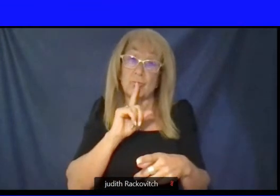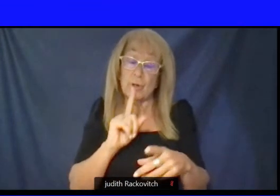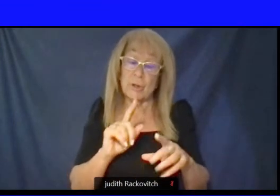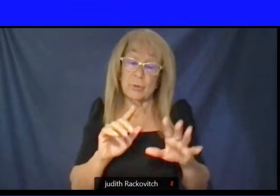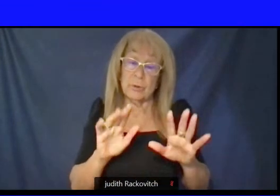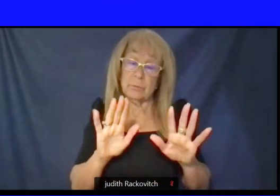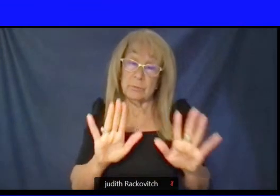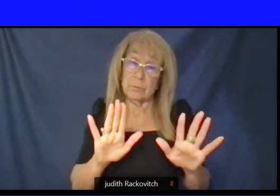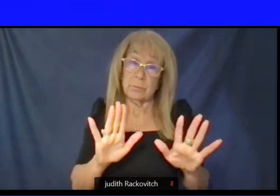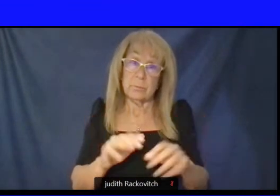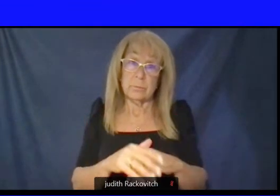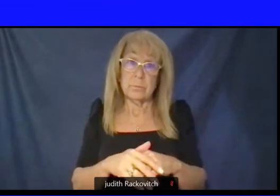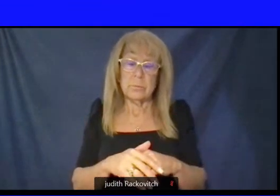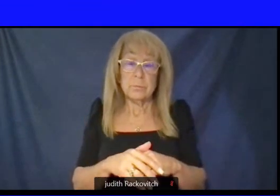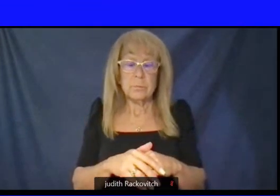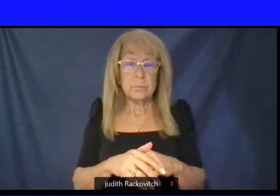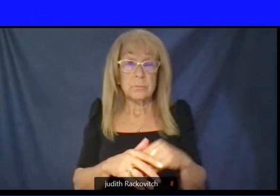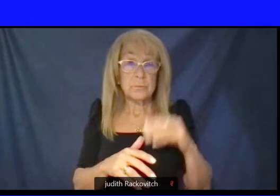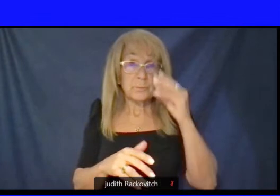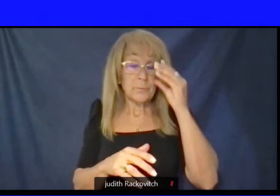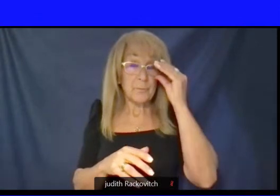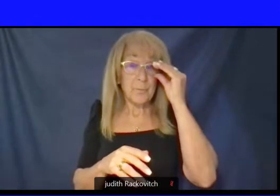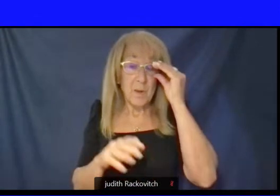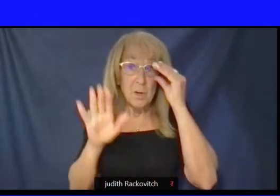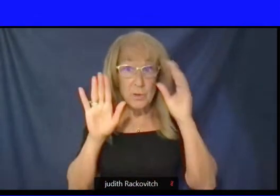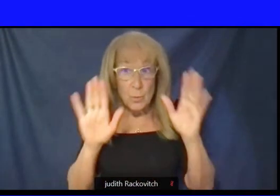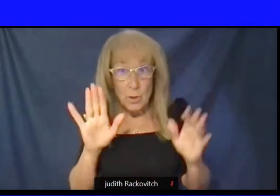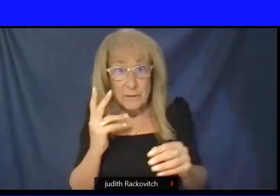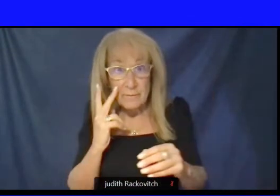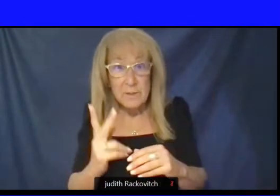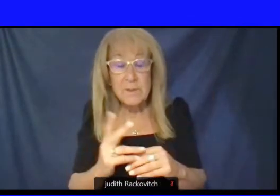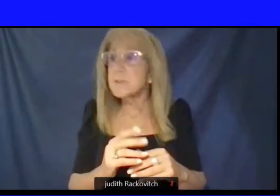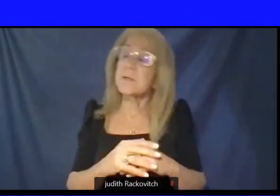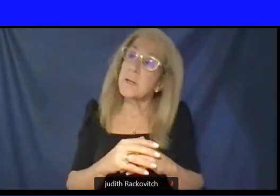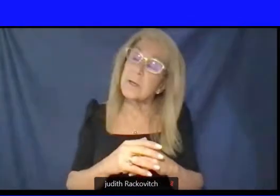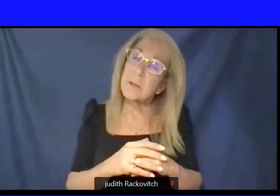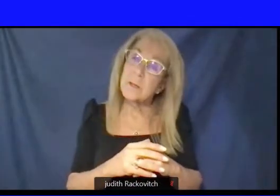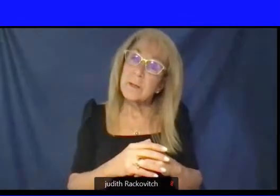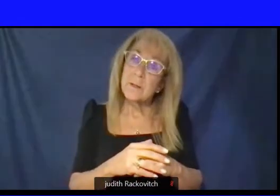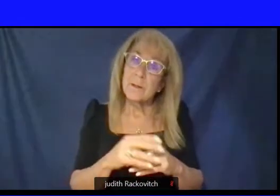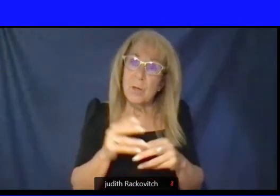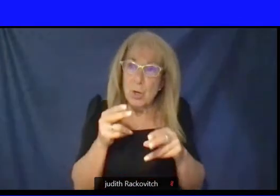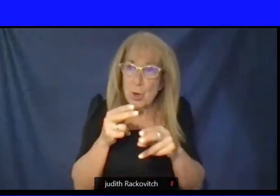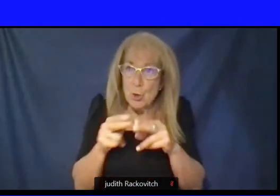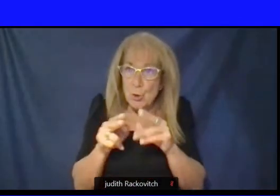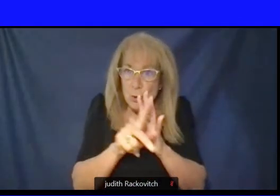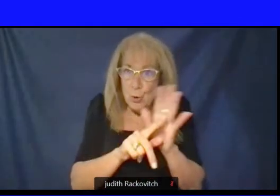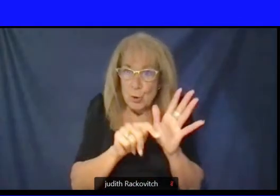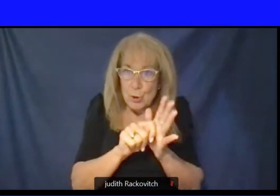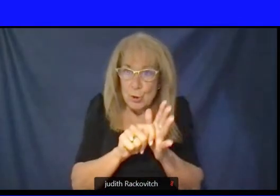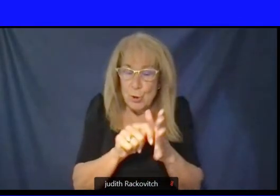The team members, well, the case managers are generally people that have done case